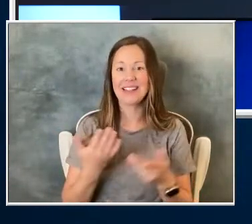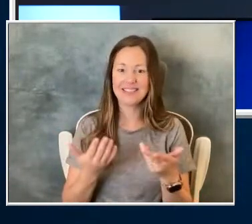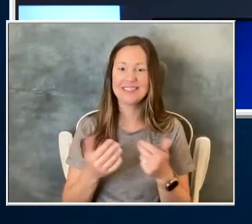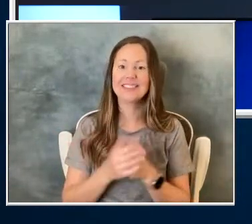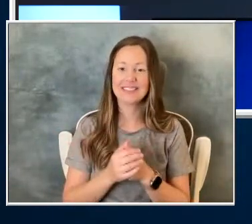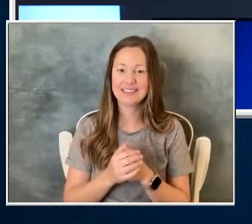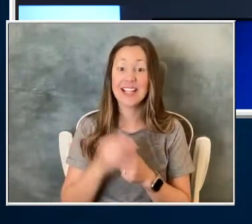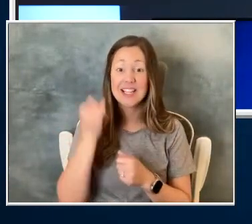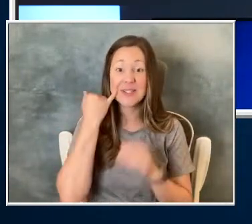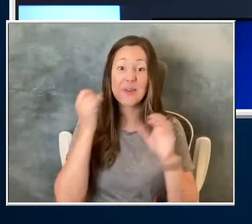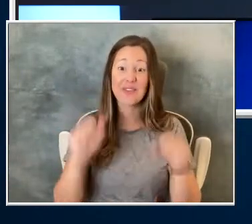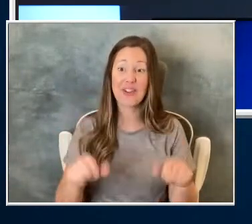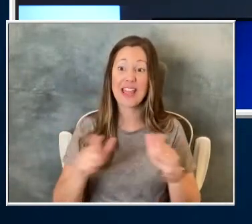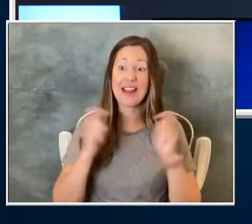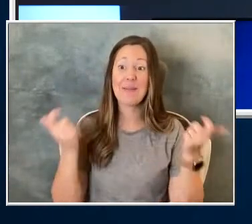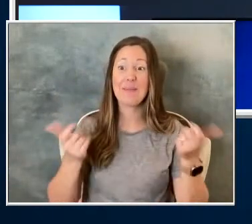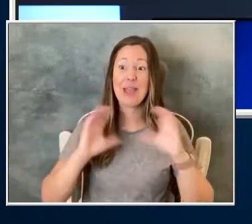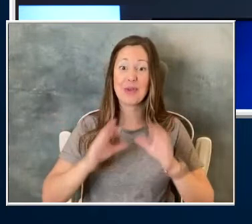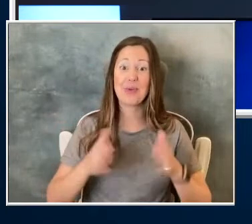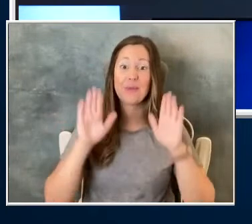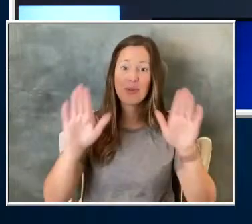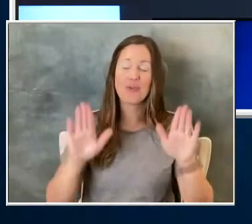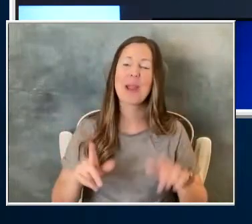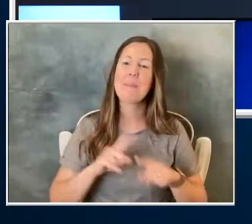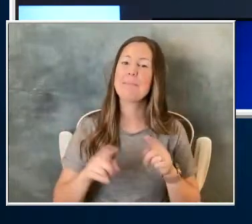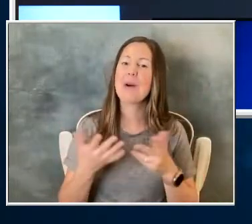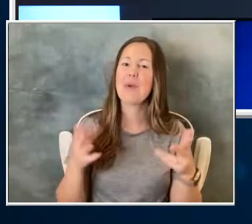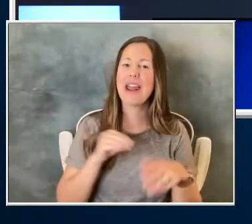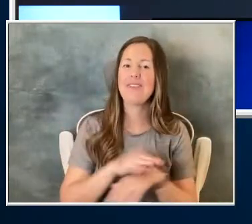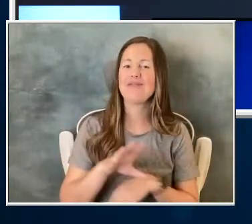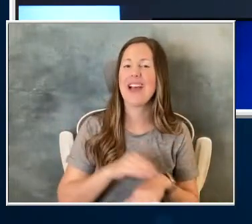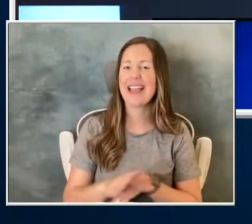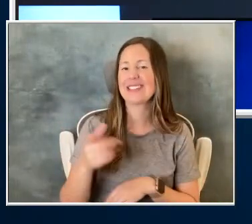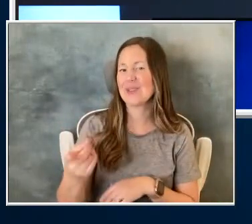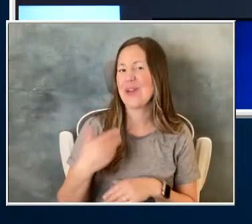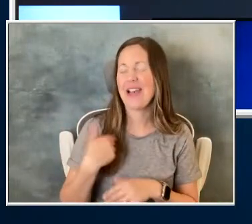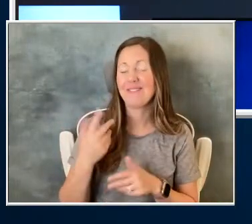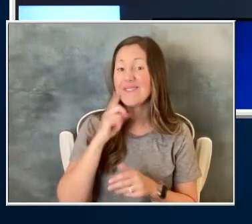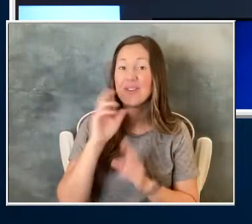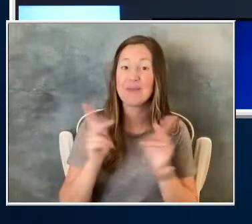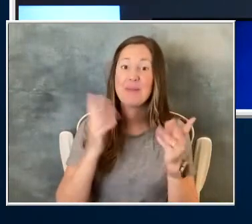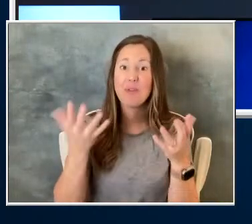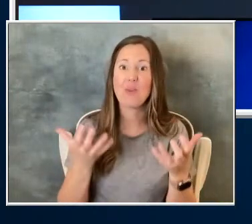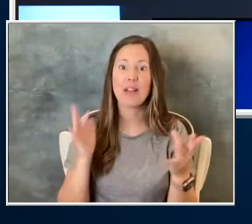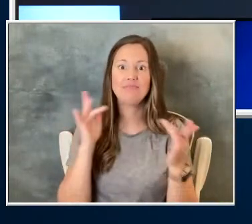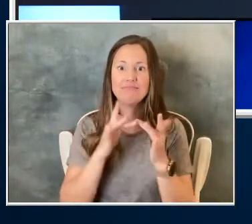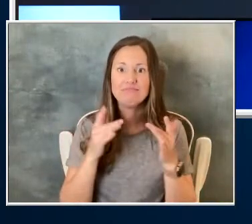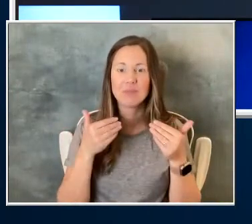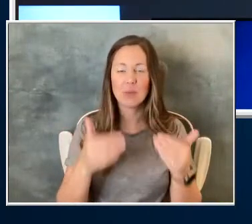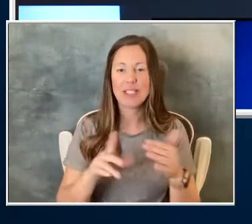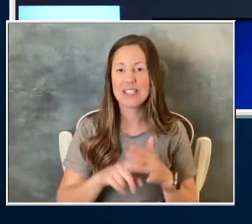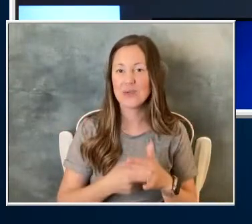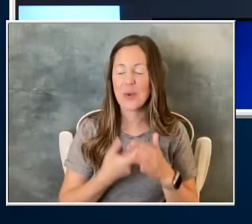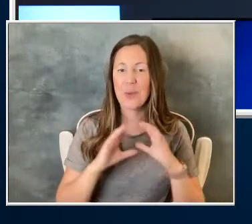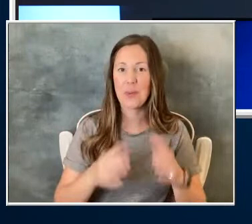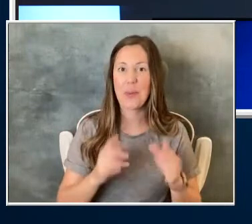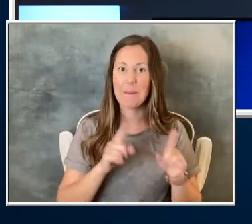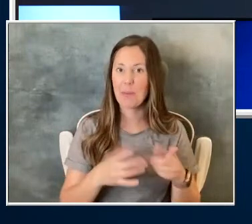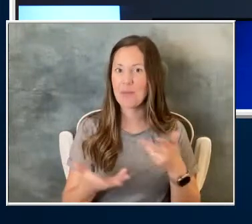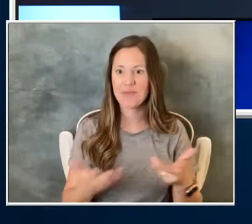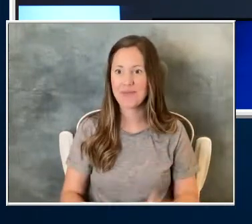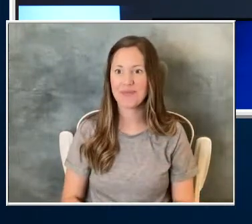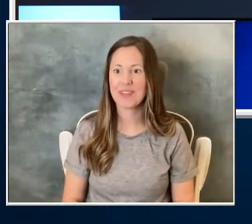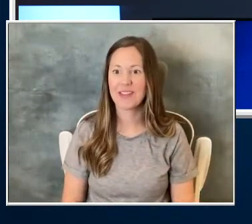make a big group, great. But what advice do you have for people wanting to reach out and do something like this?